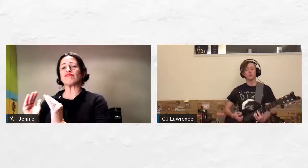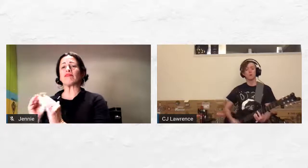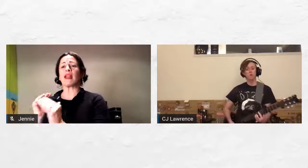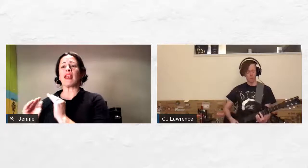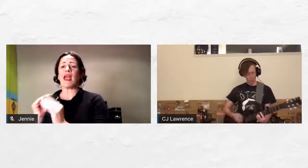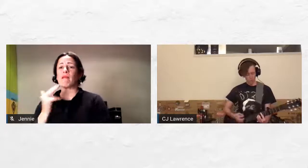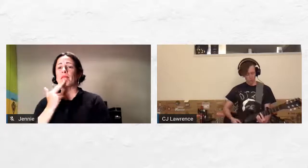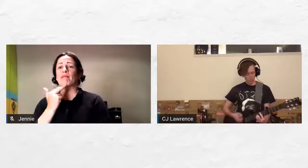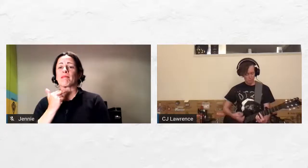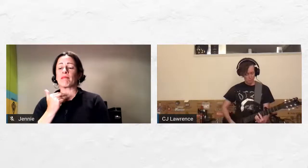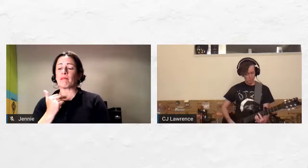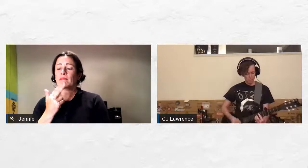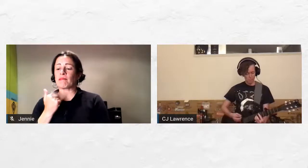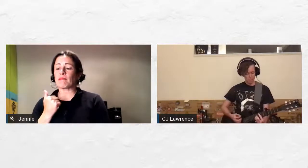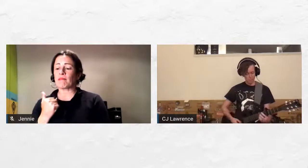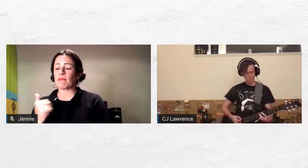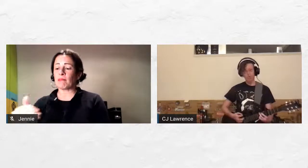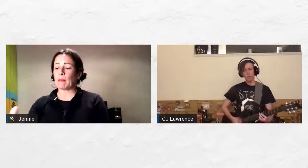town.